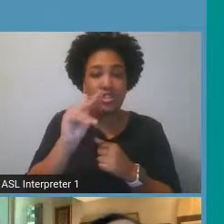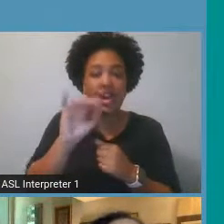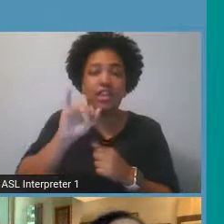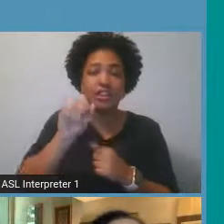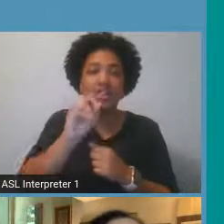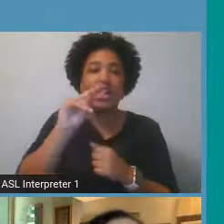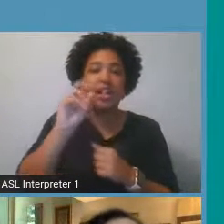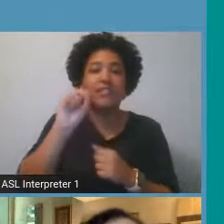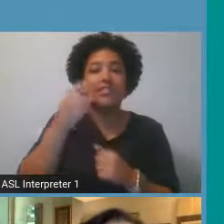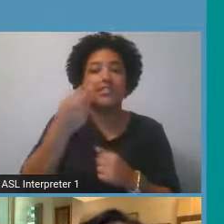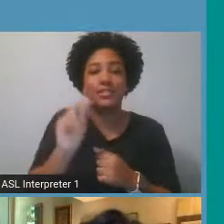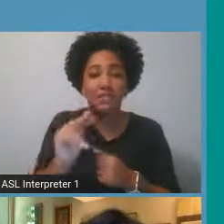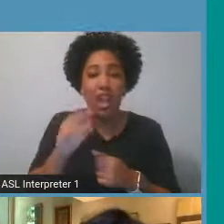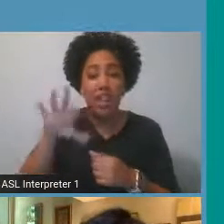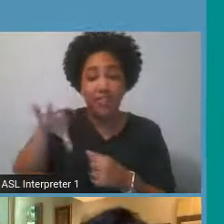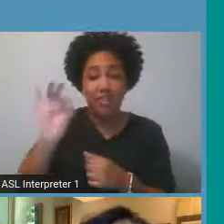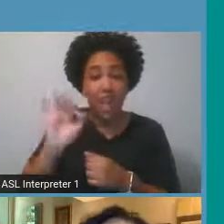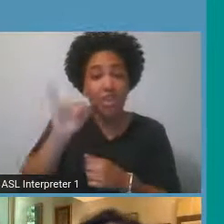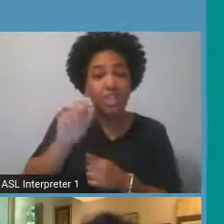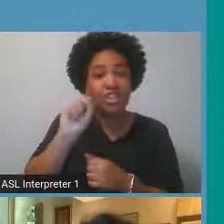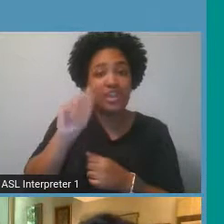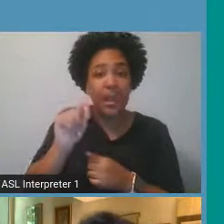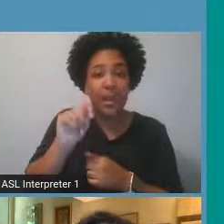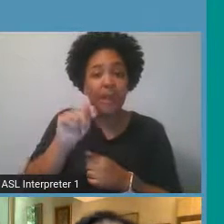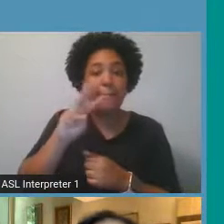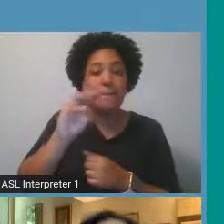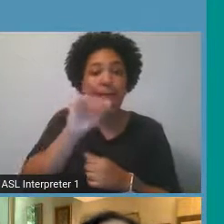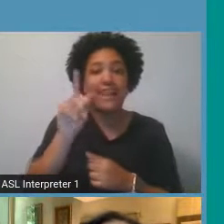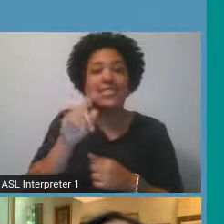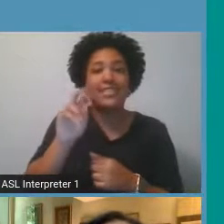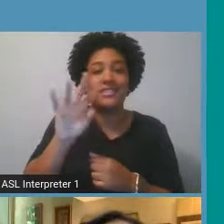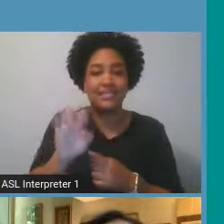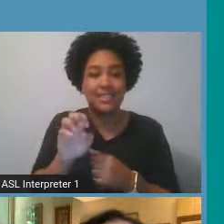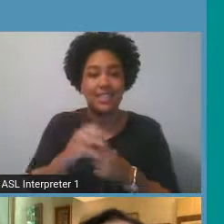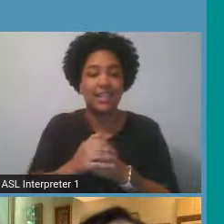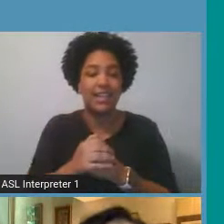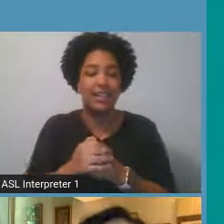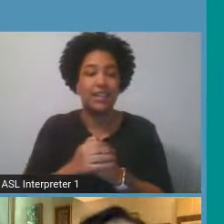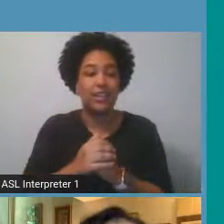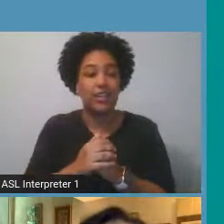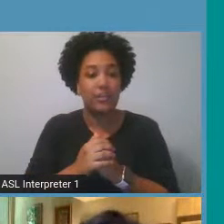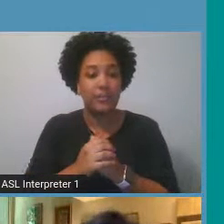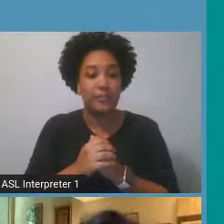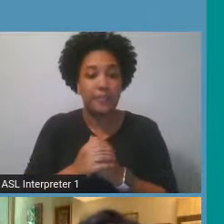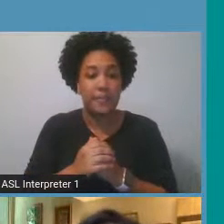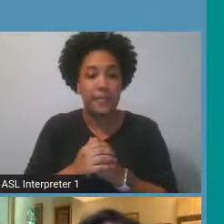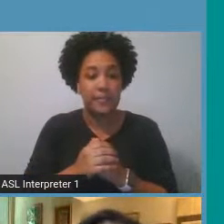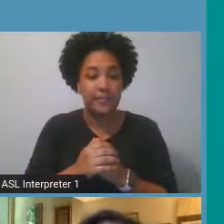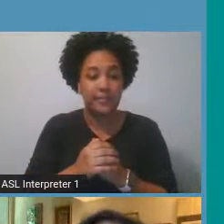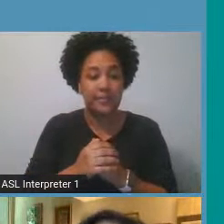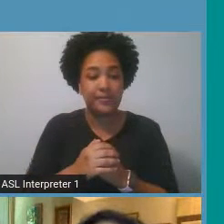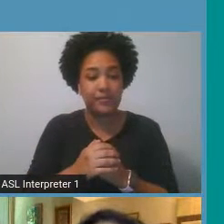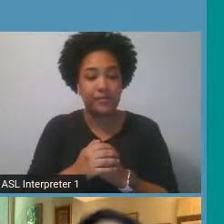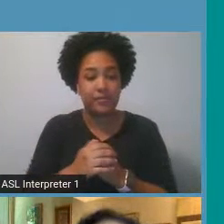of Jet Magazine and Ebony Magazine. And it was just an abundance